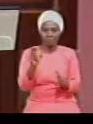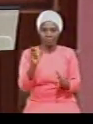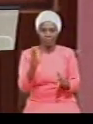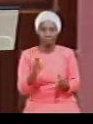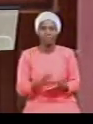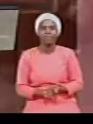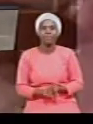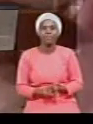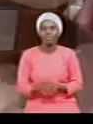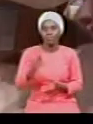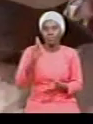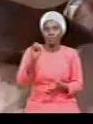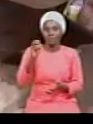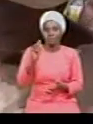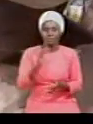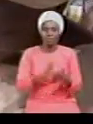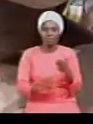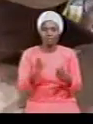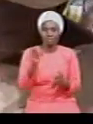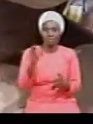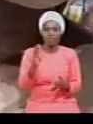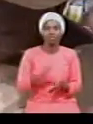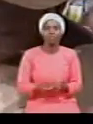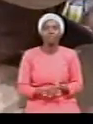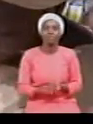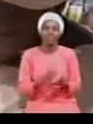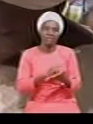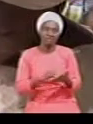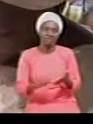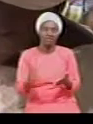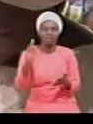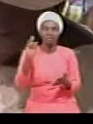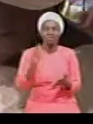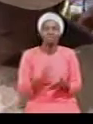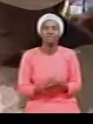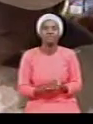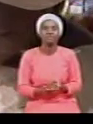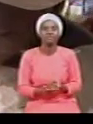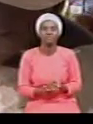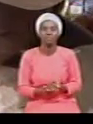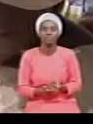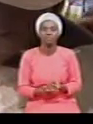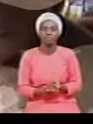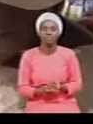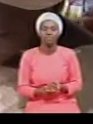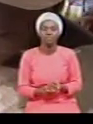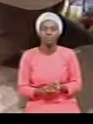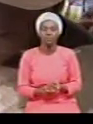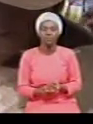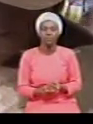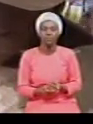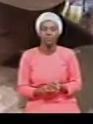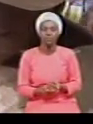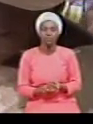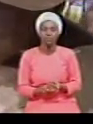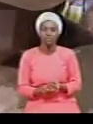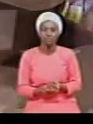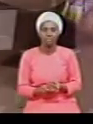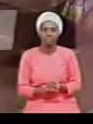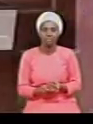chapter 12, I'm reading from verse 17. Romans chapter 12, verse